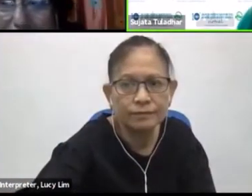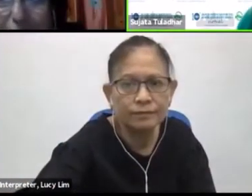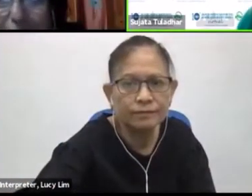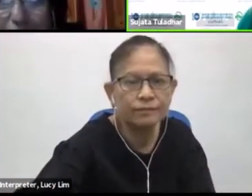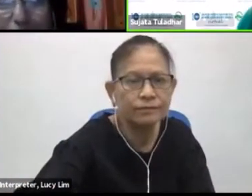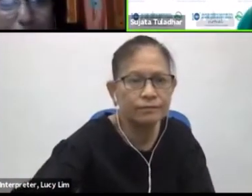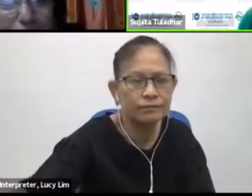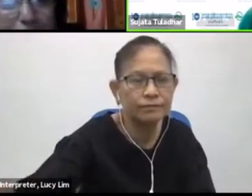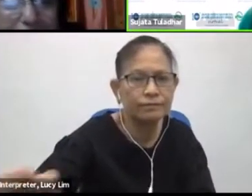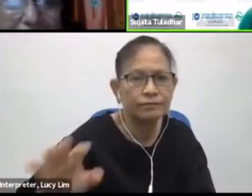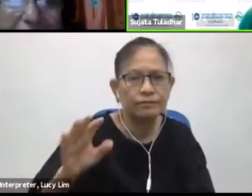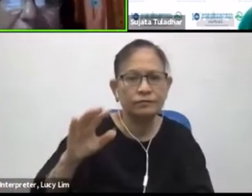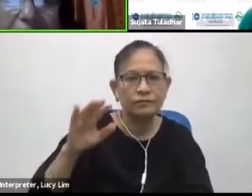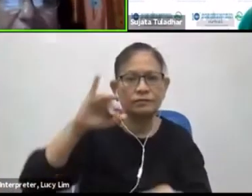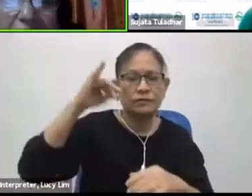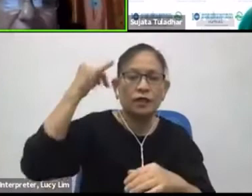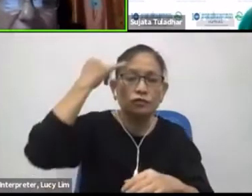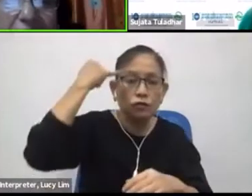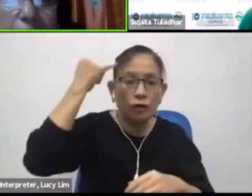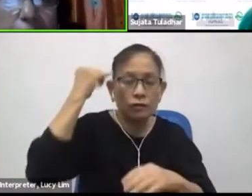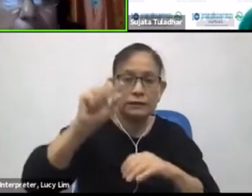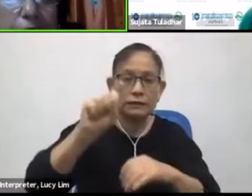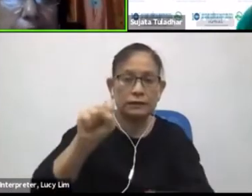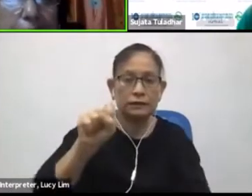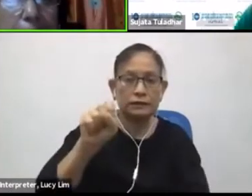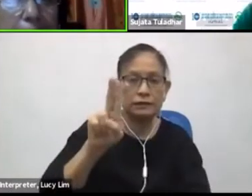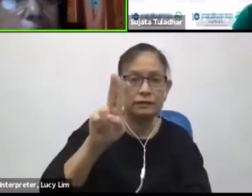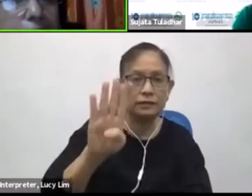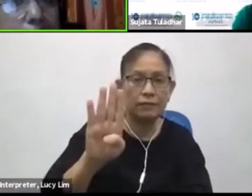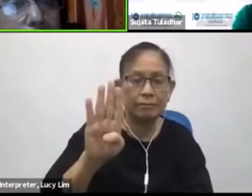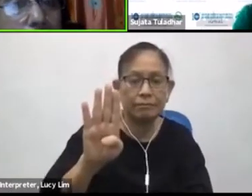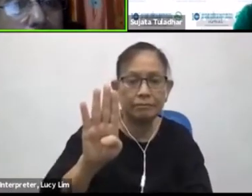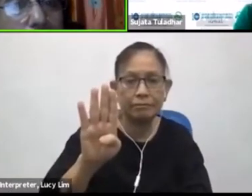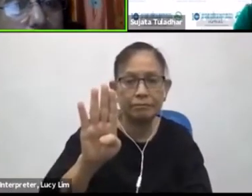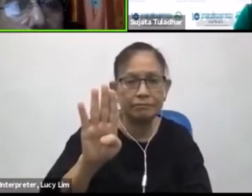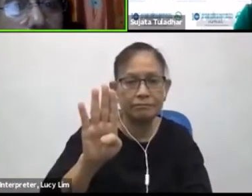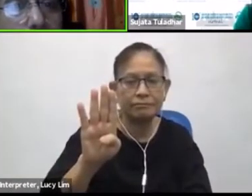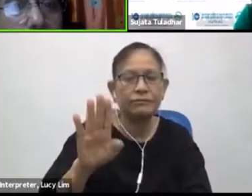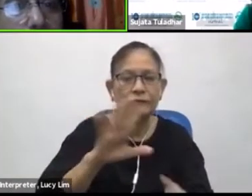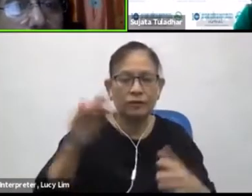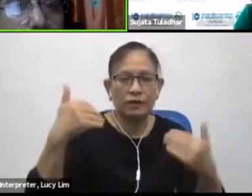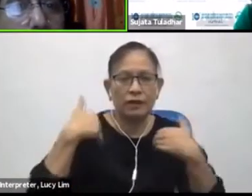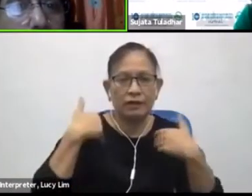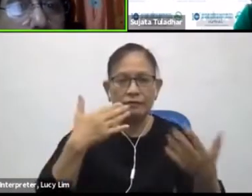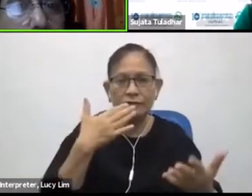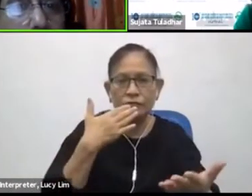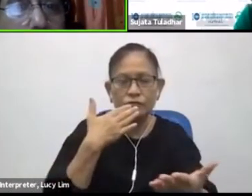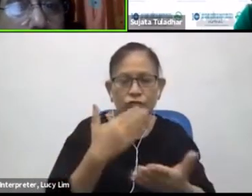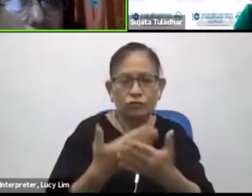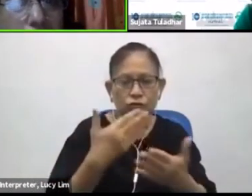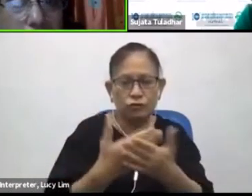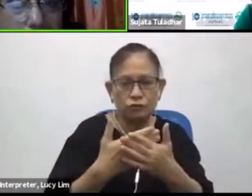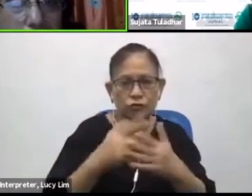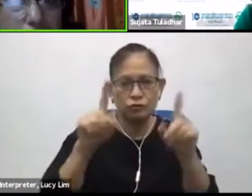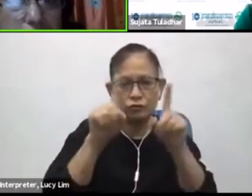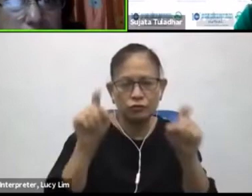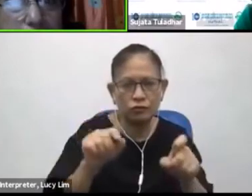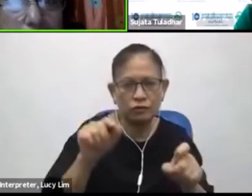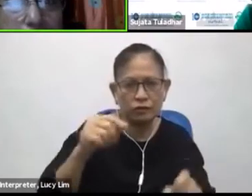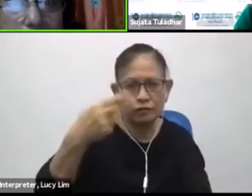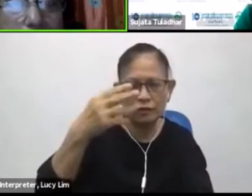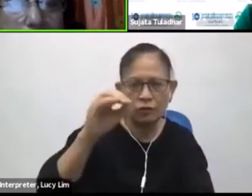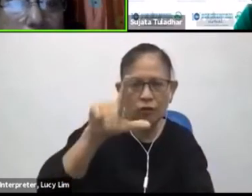or some new data. We have a very good question from Pandu Halonga